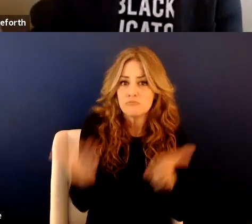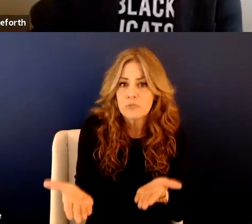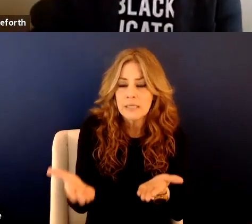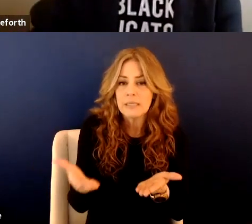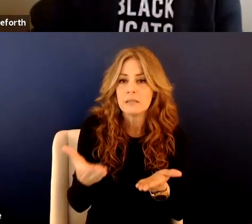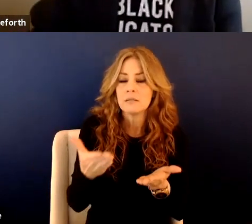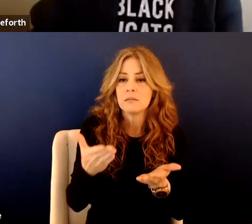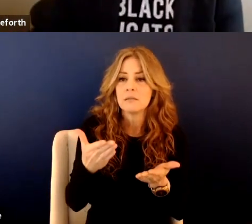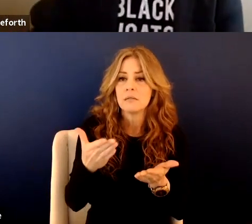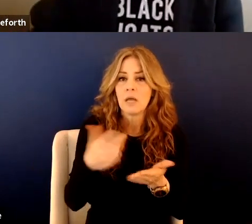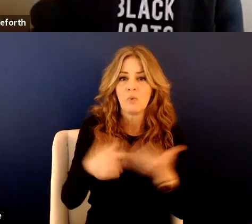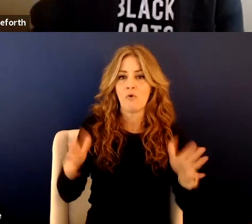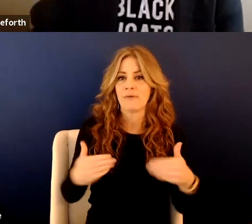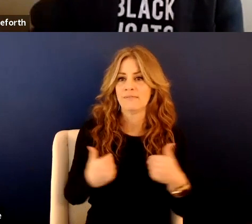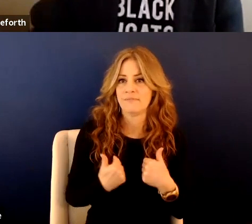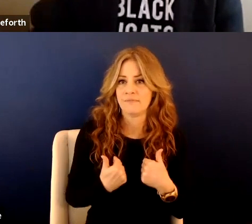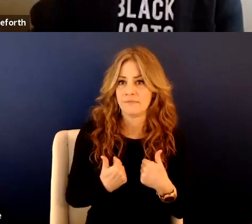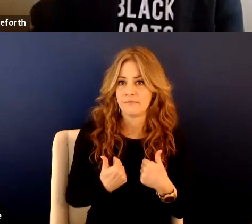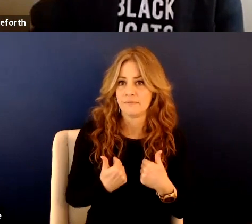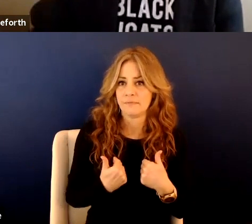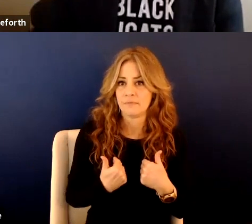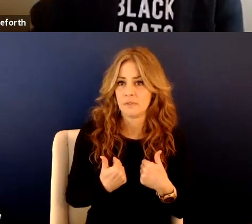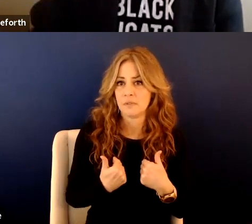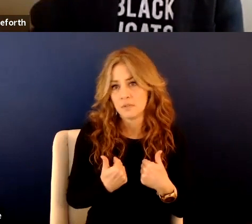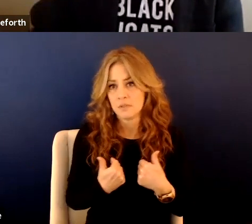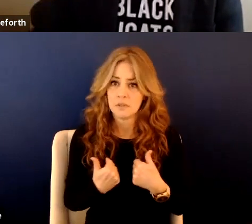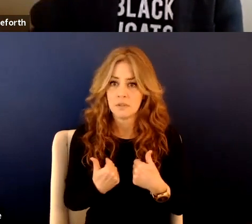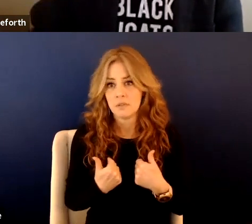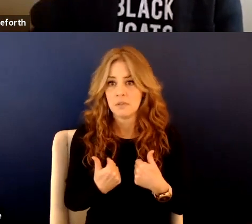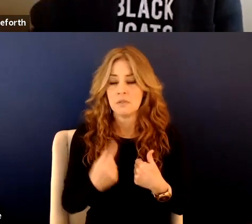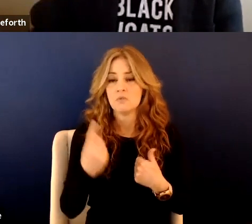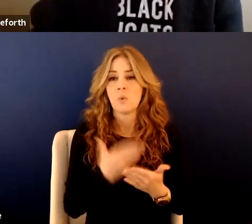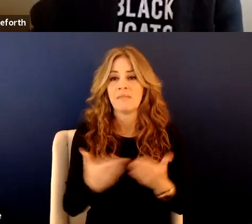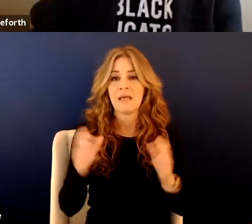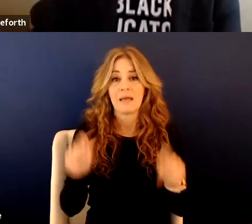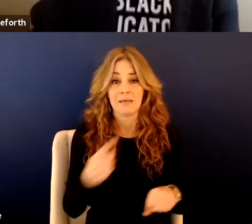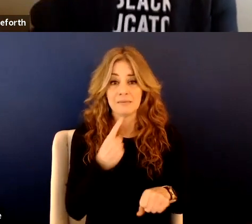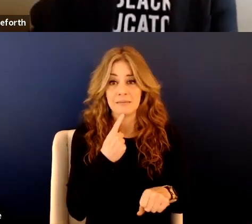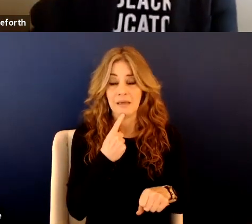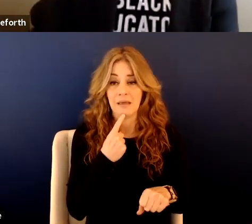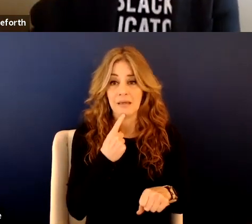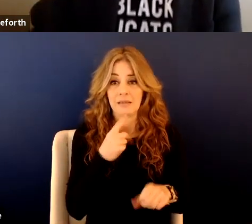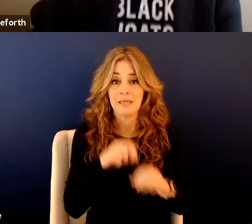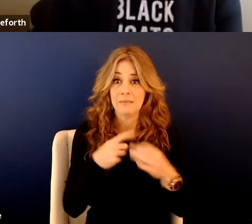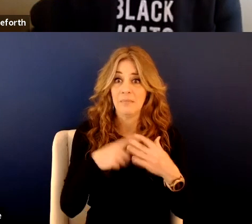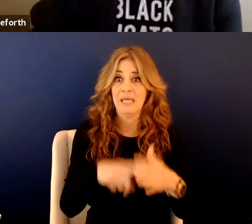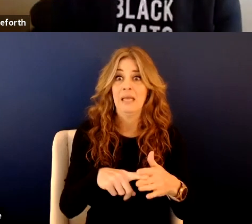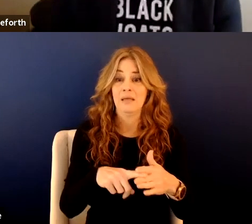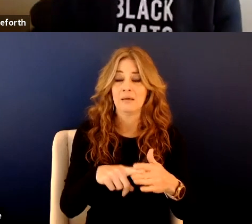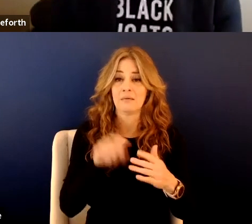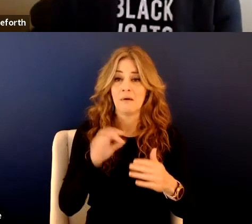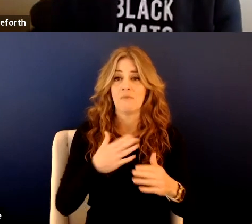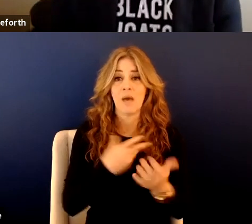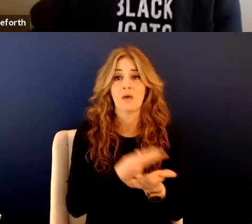and the skills that they already have. I think, at least for me, one of the things that I can say about the very beginning maybe of my